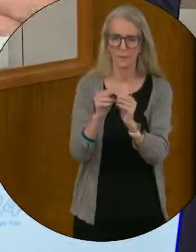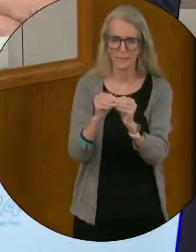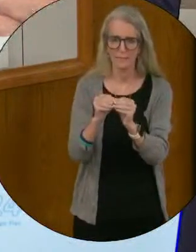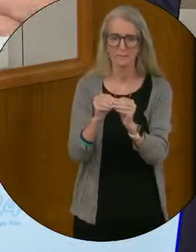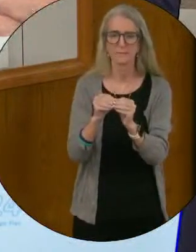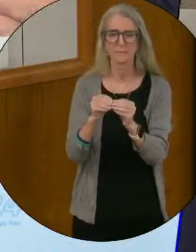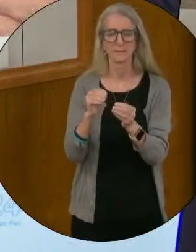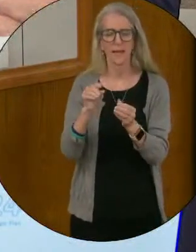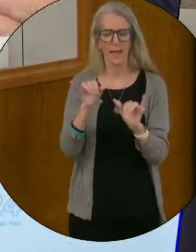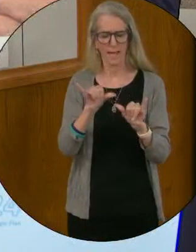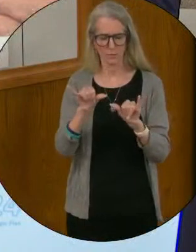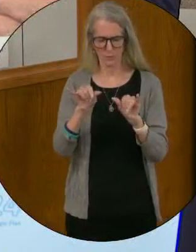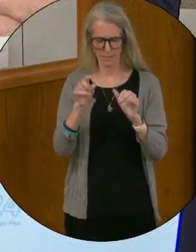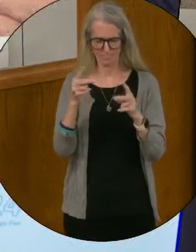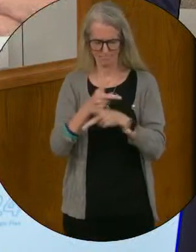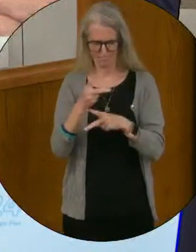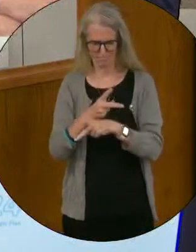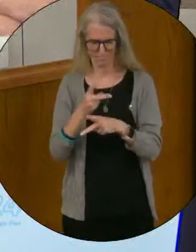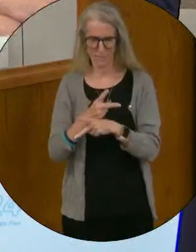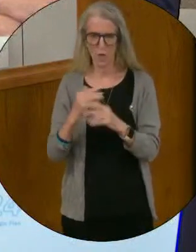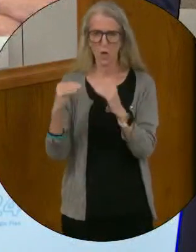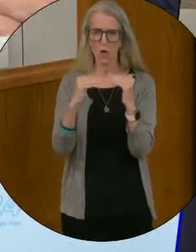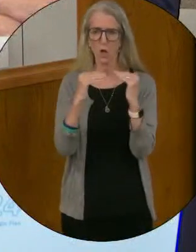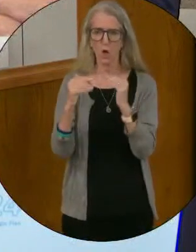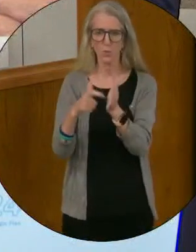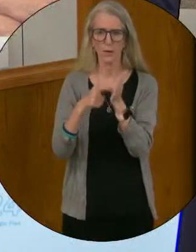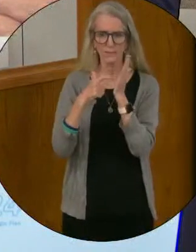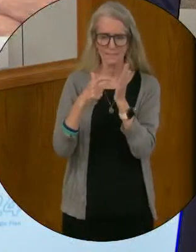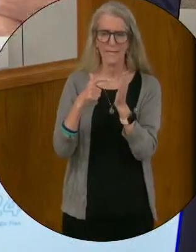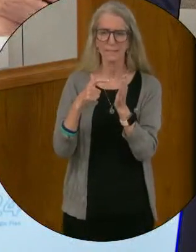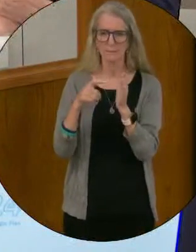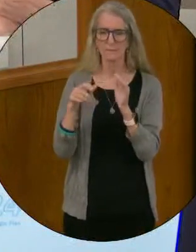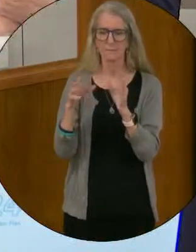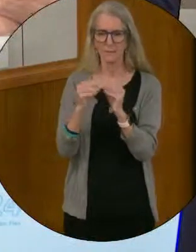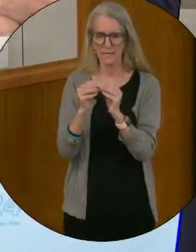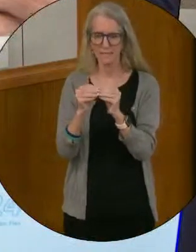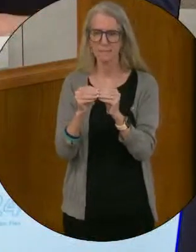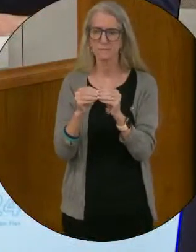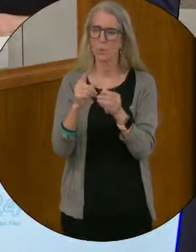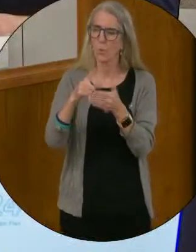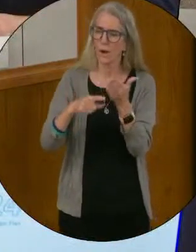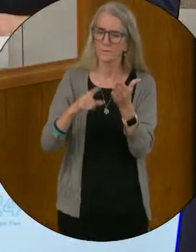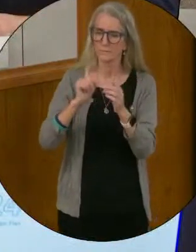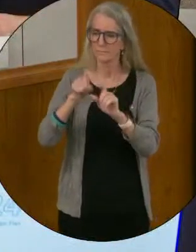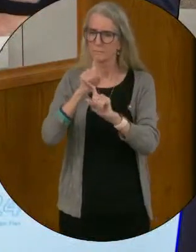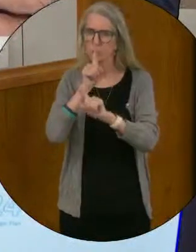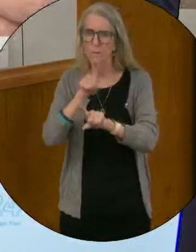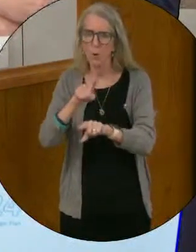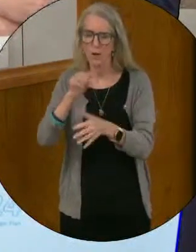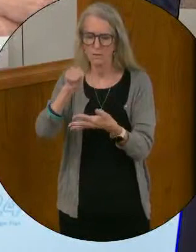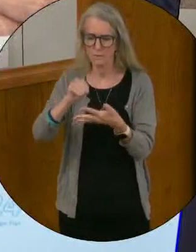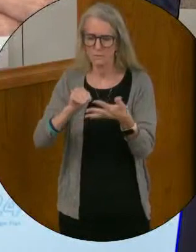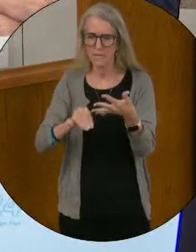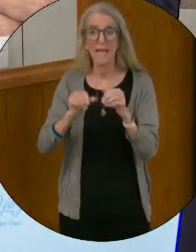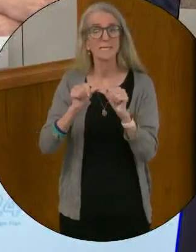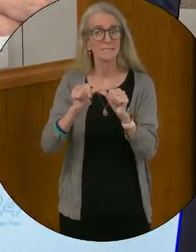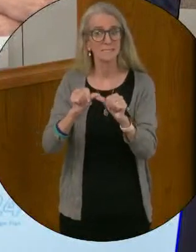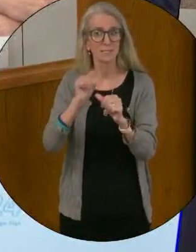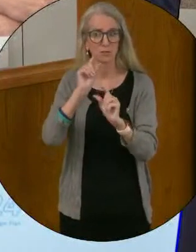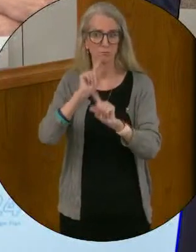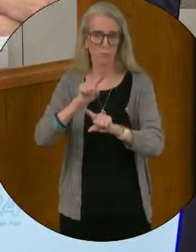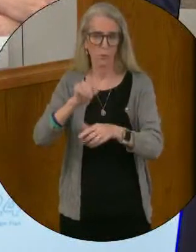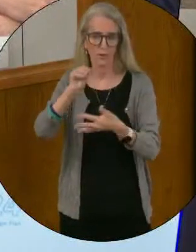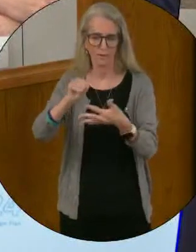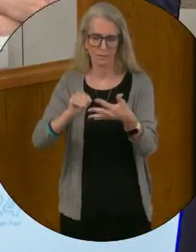model. What are those right indicators to report out on? And again, a consistent reporting where we can